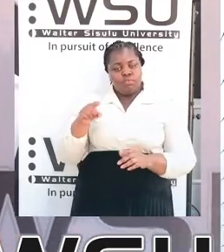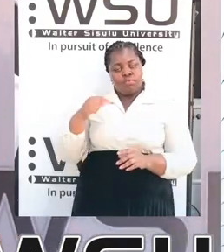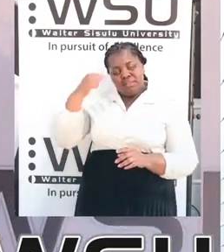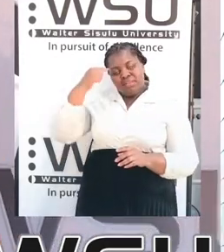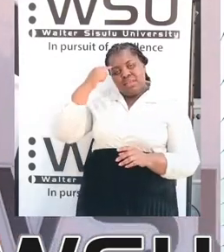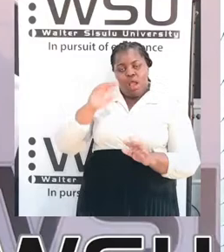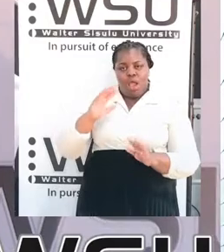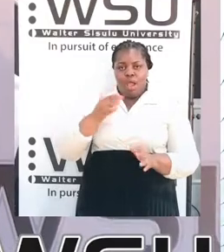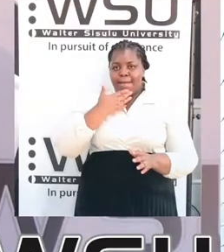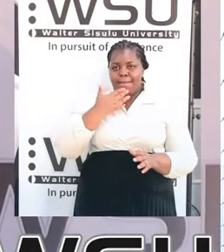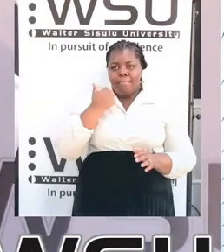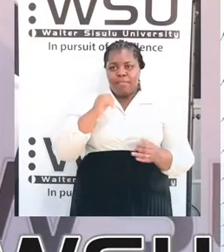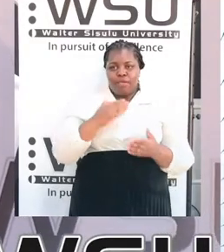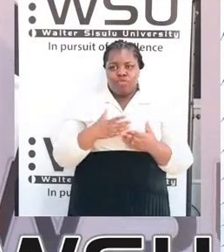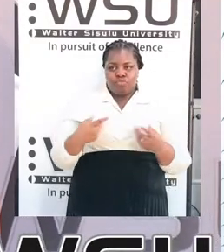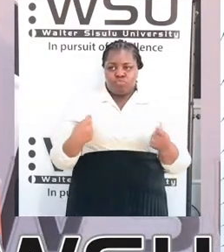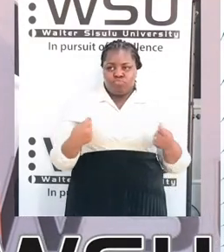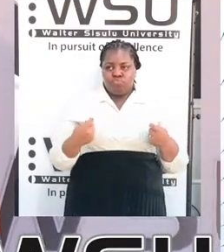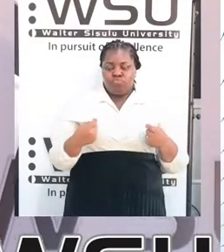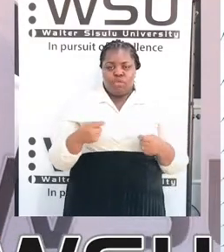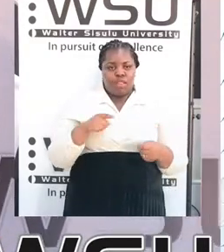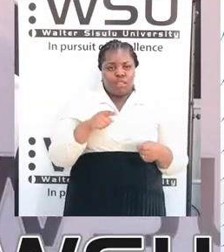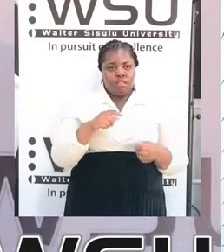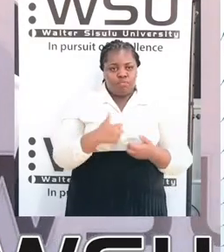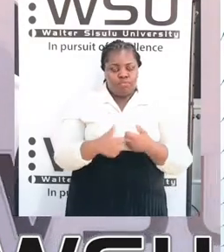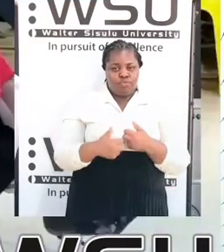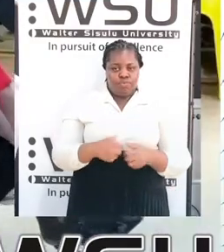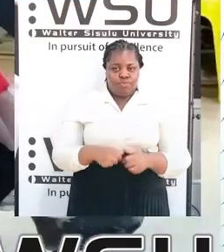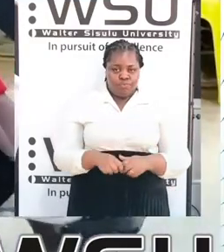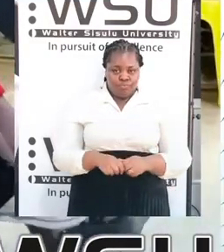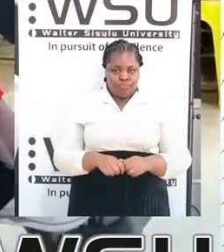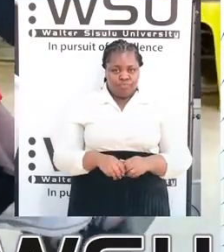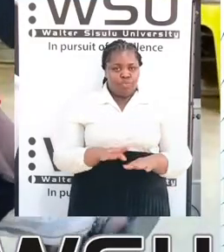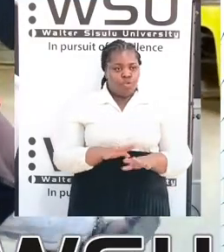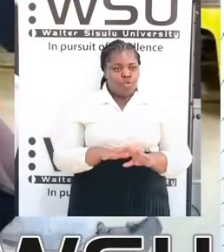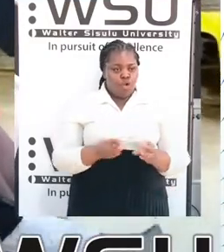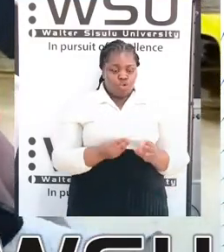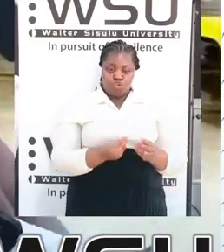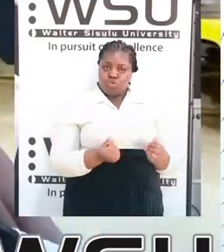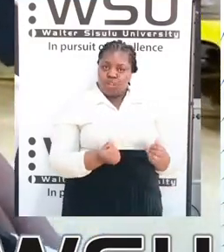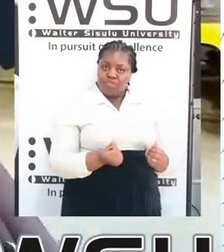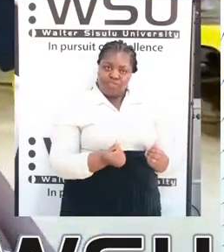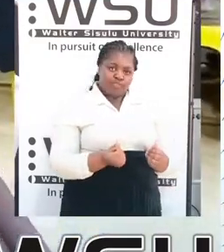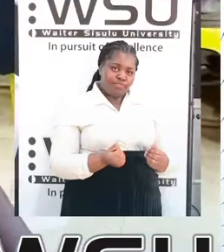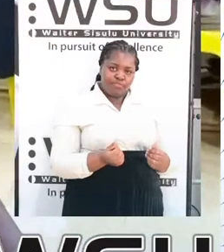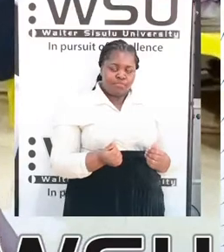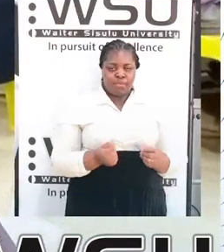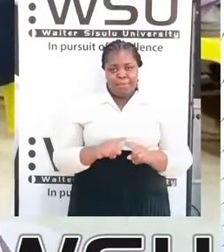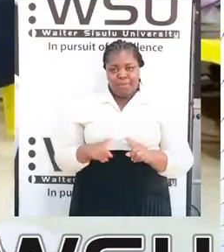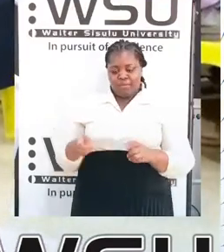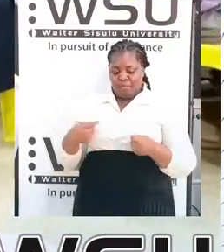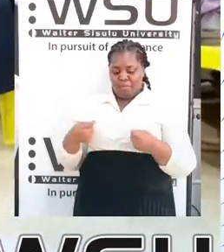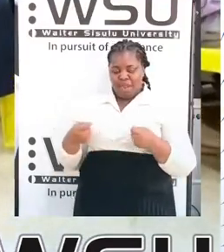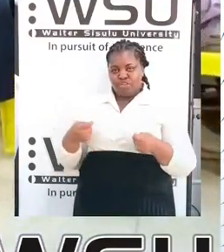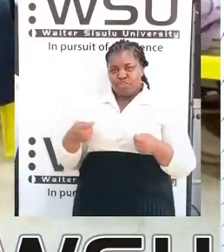how best to manage this situation. Not to resolve it, but to manage it.